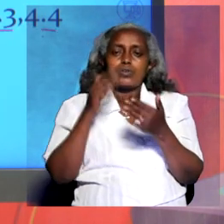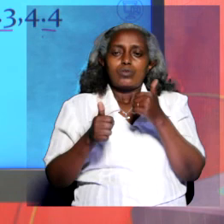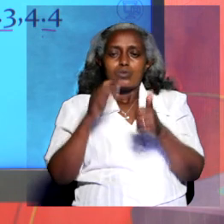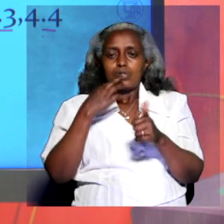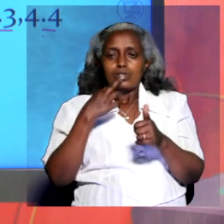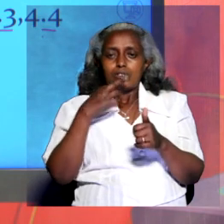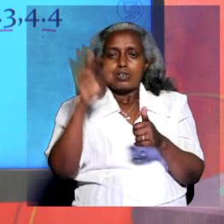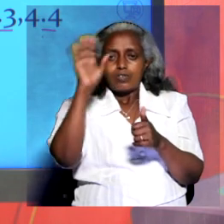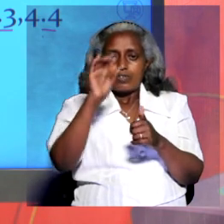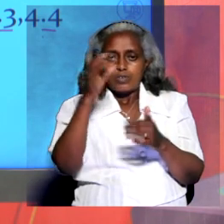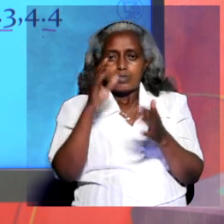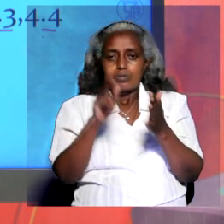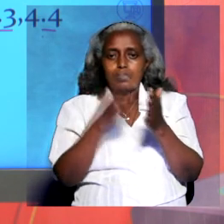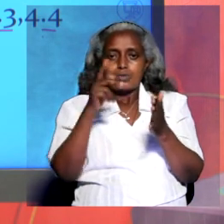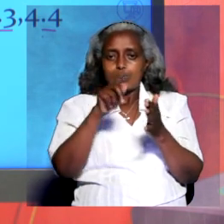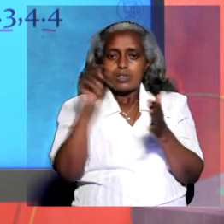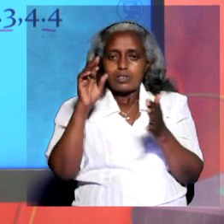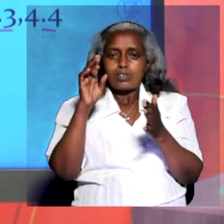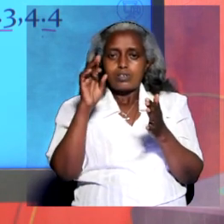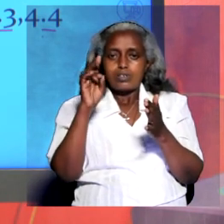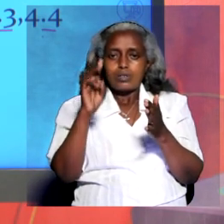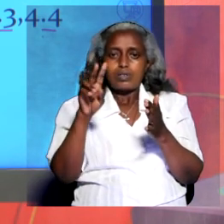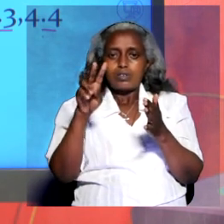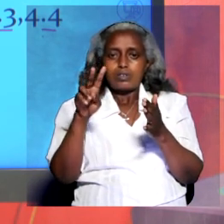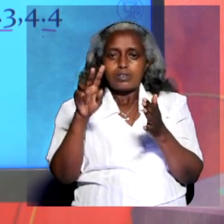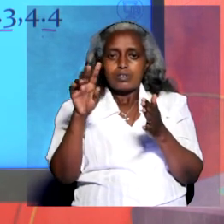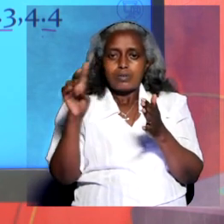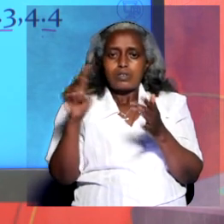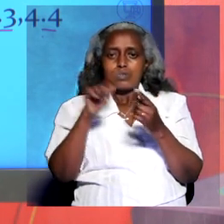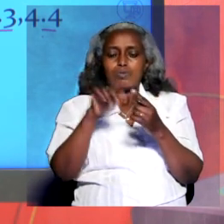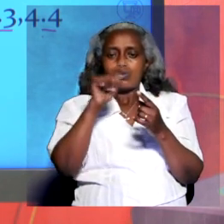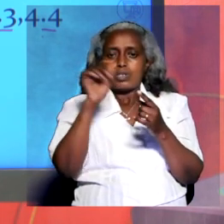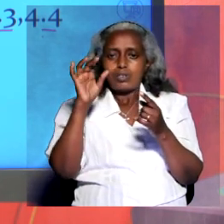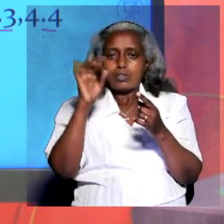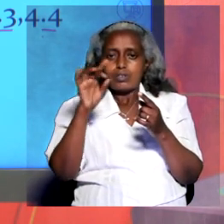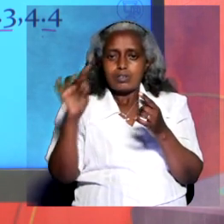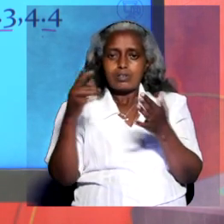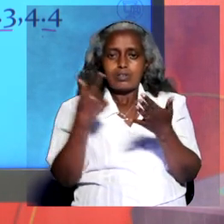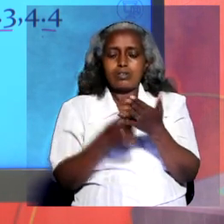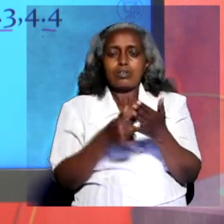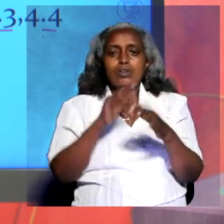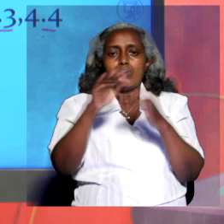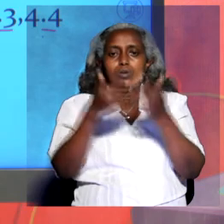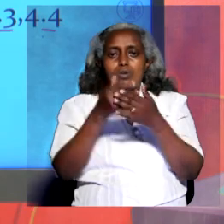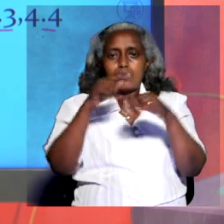page 177 to 188.